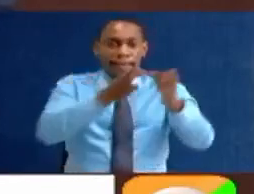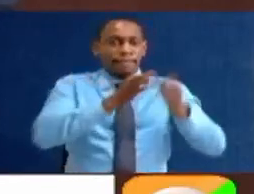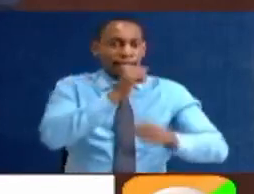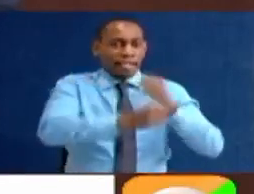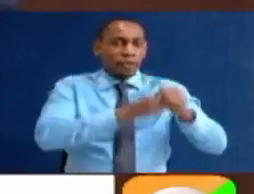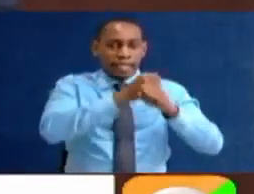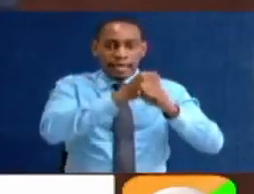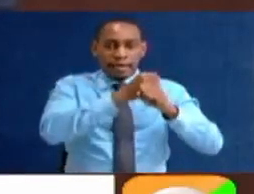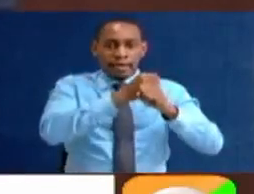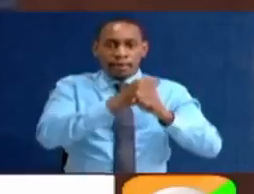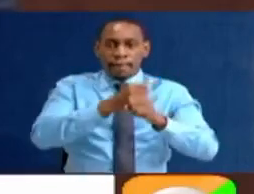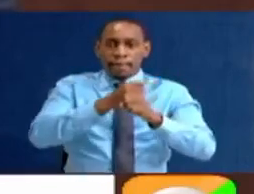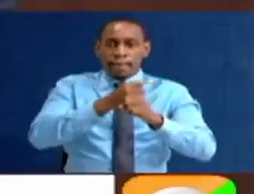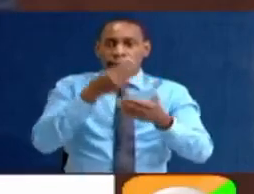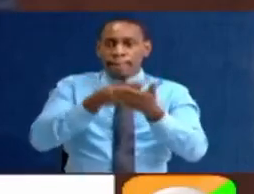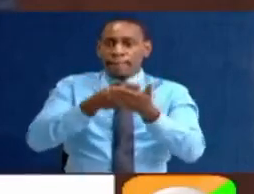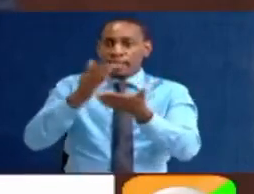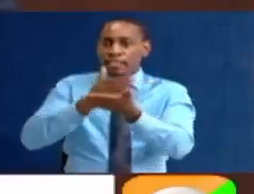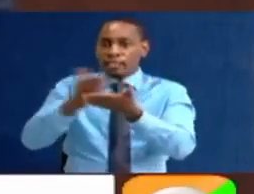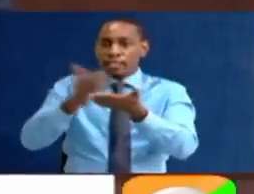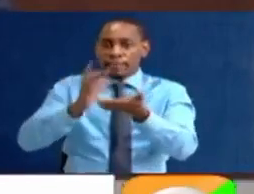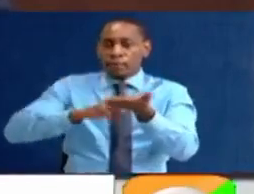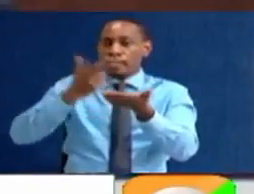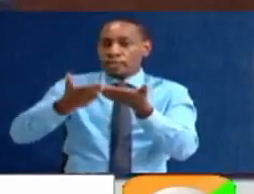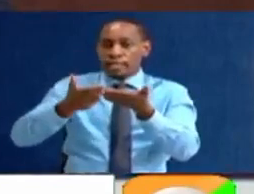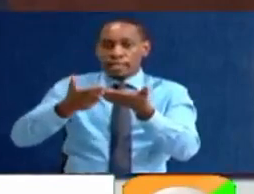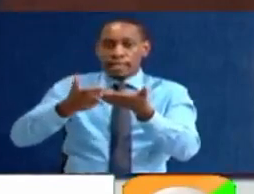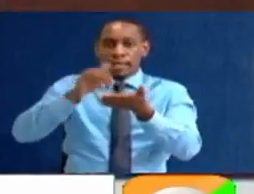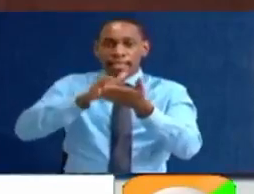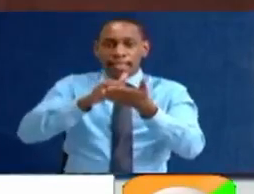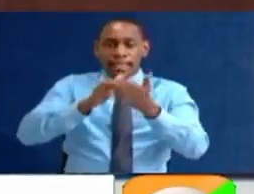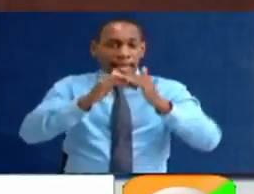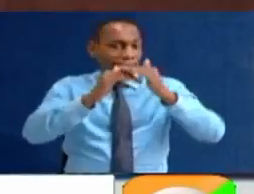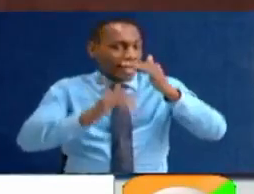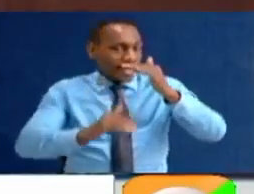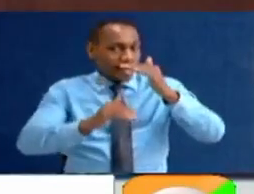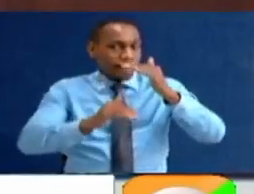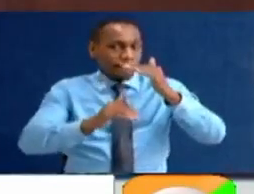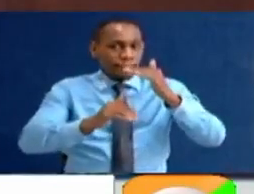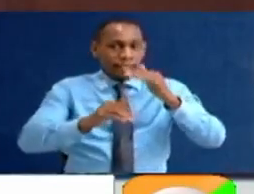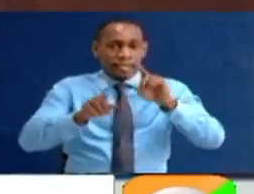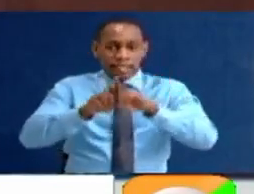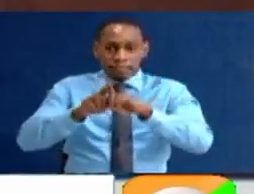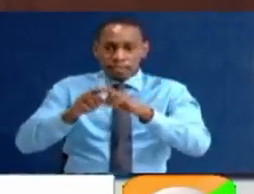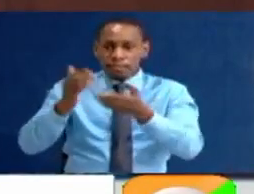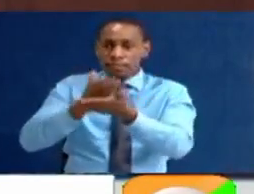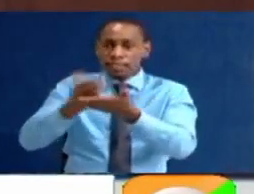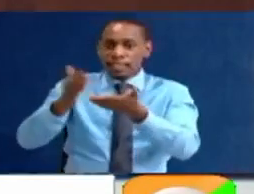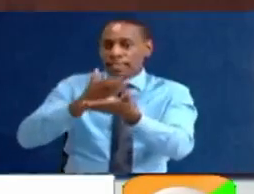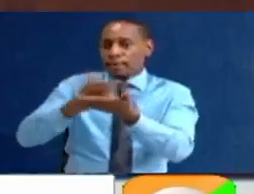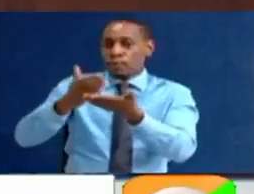year an amount of shareable revenue that is less than the amount of